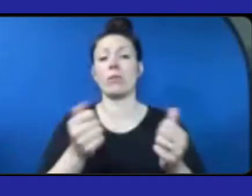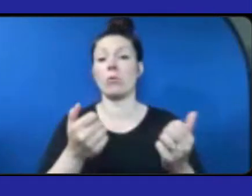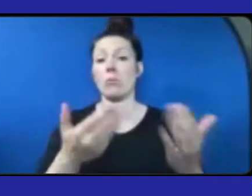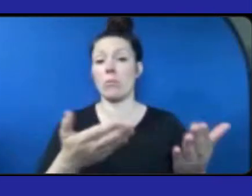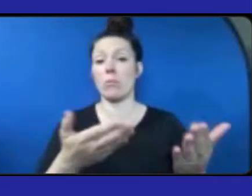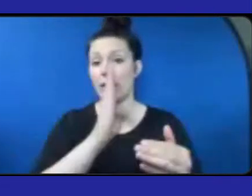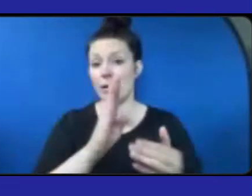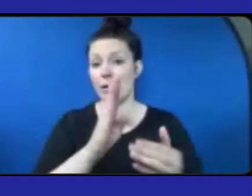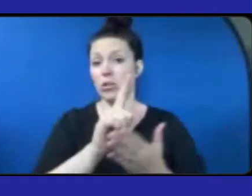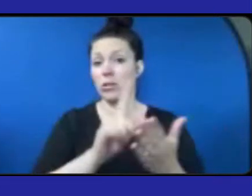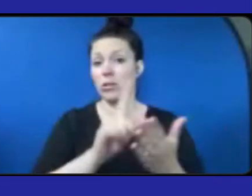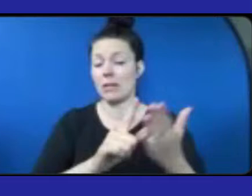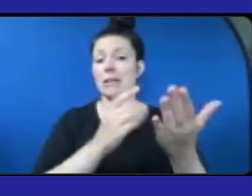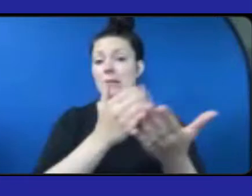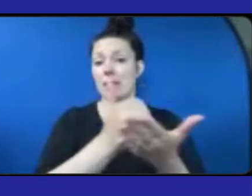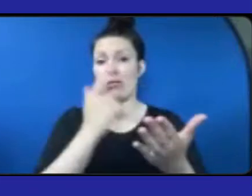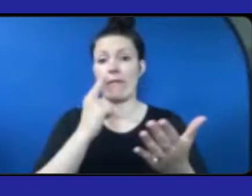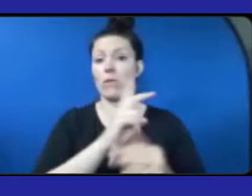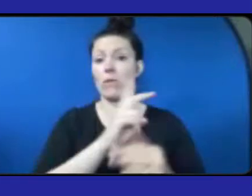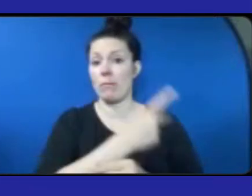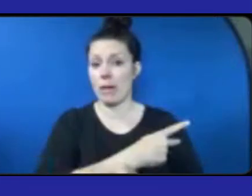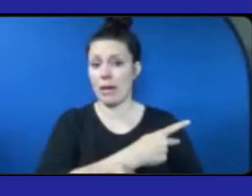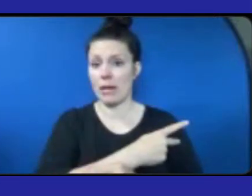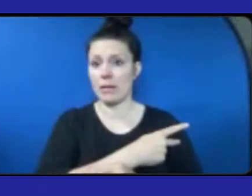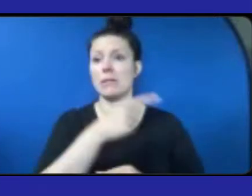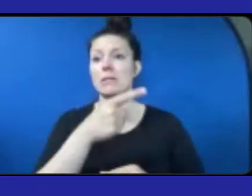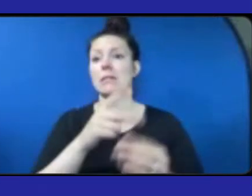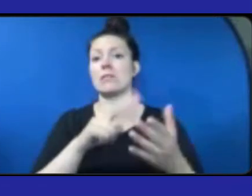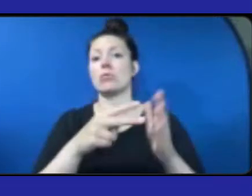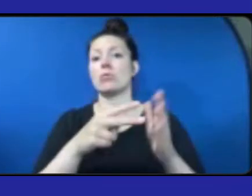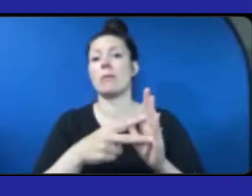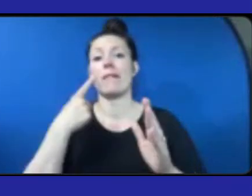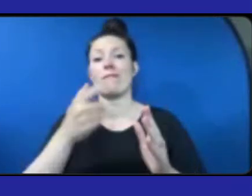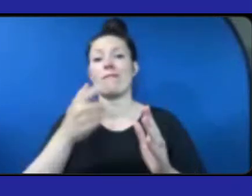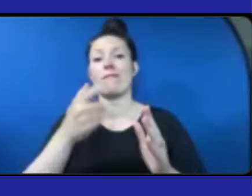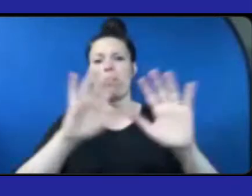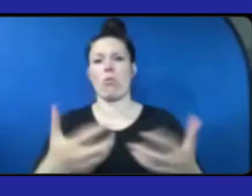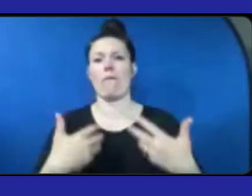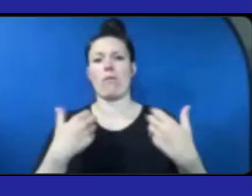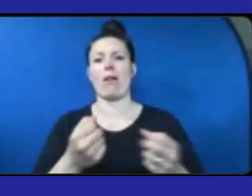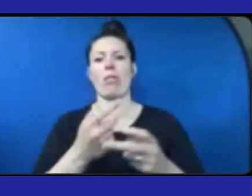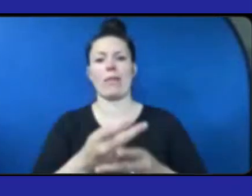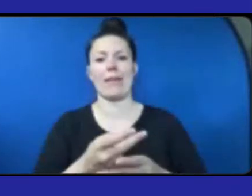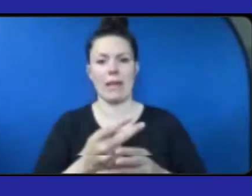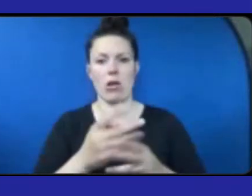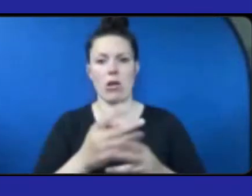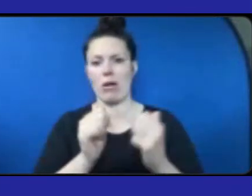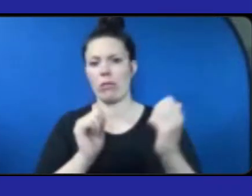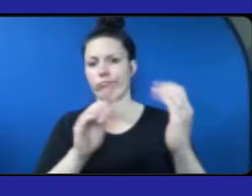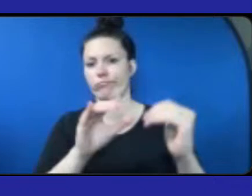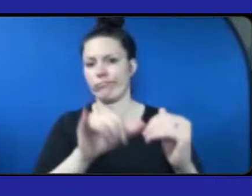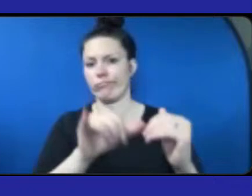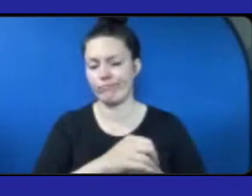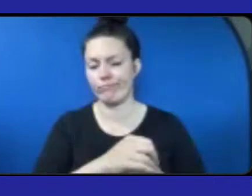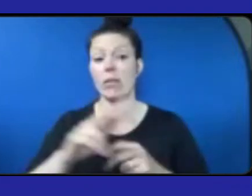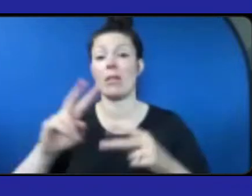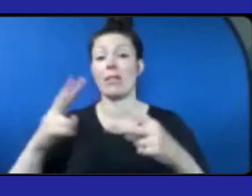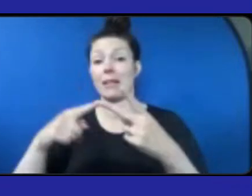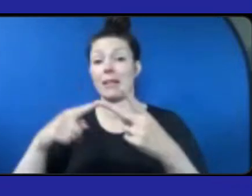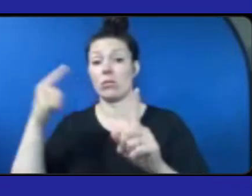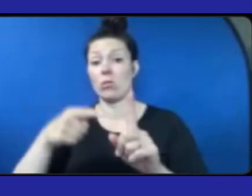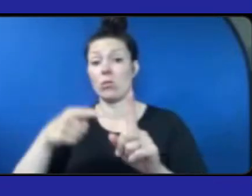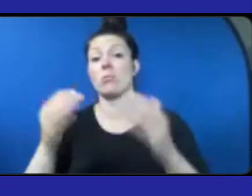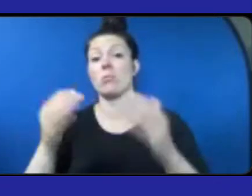legal assistance to our patients in the context of their overall health care. The second is to provide education